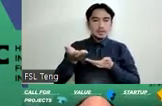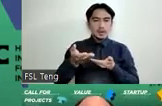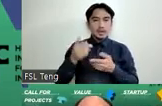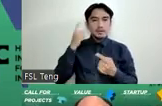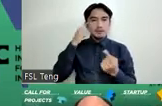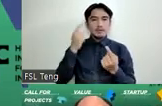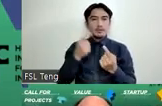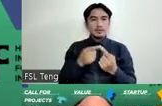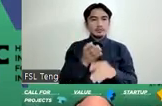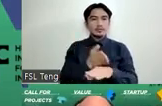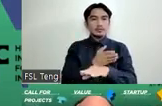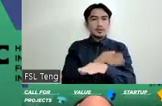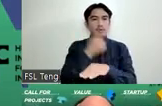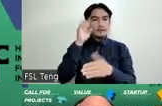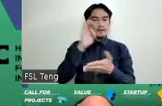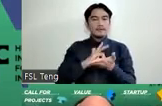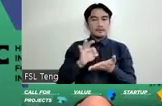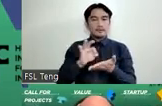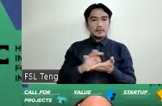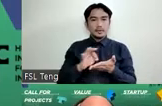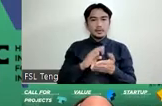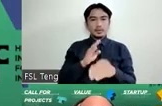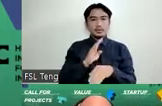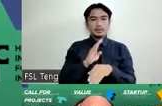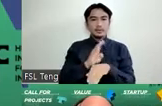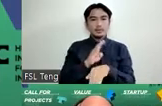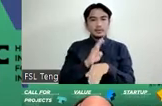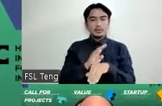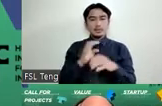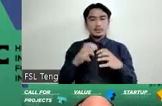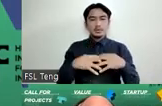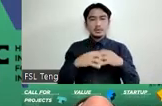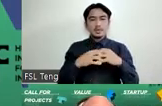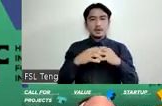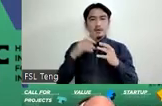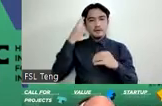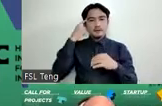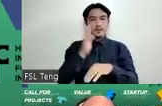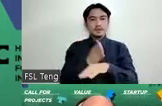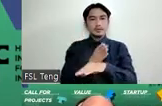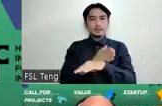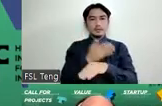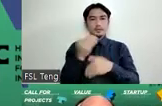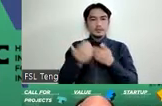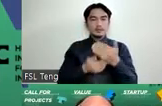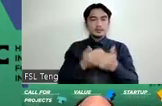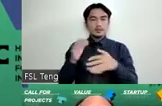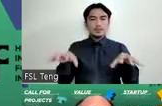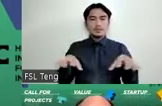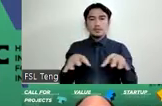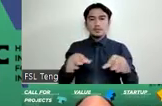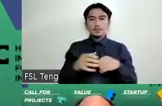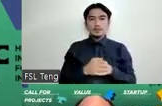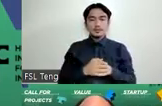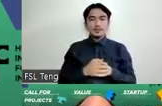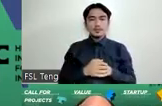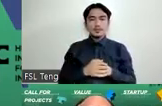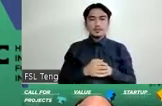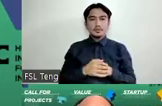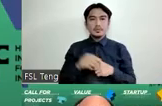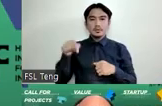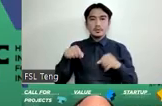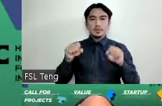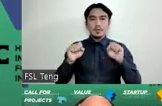nurturing financially viable business startups to sustainable operations. This initiative will enable us to